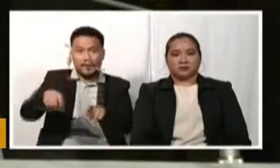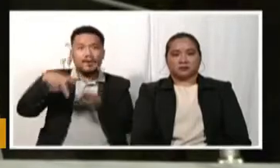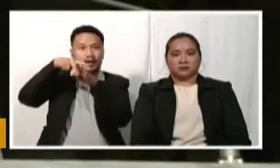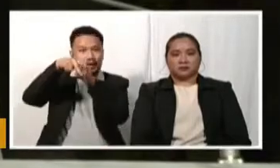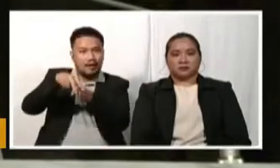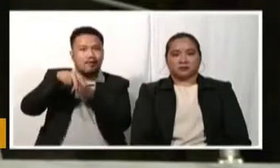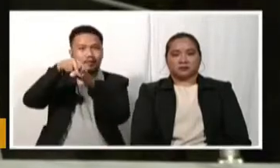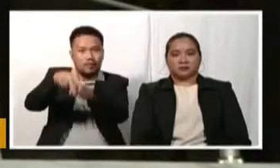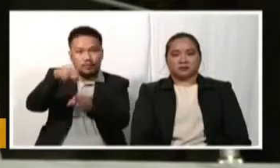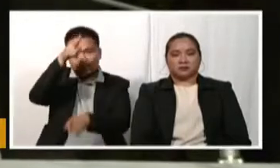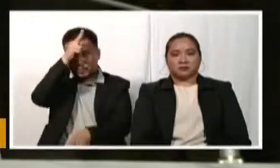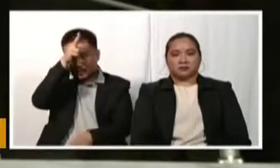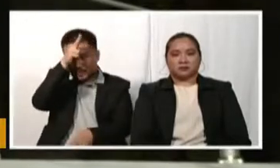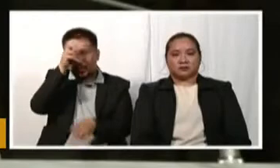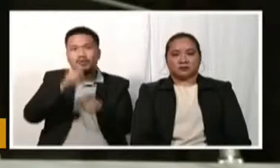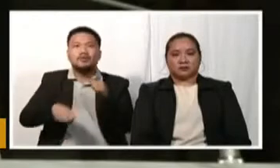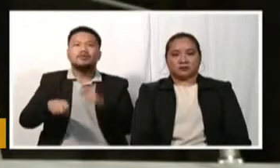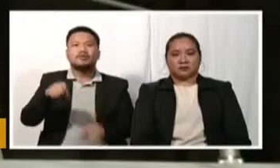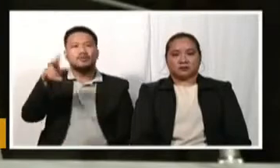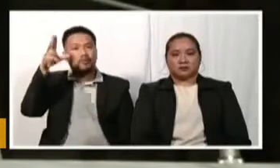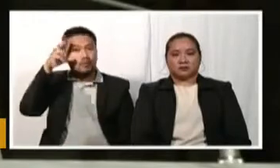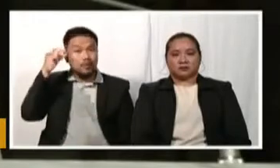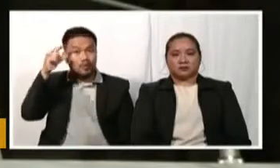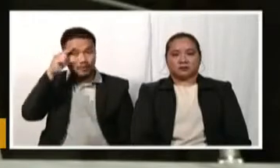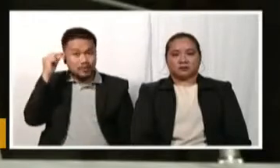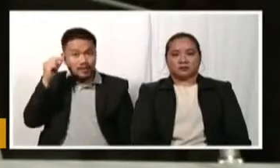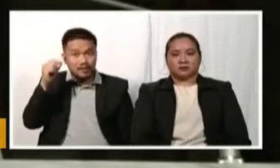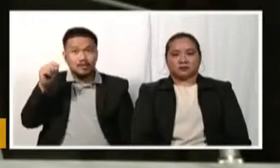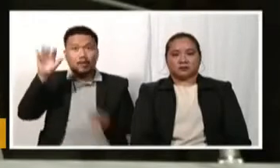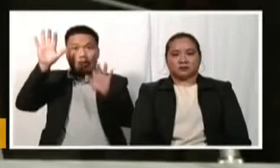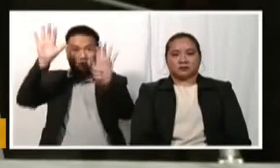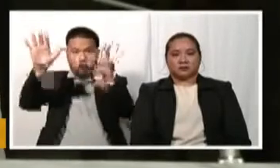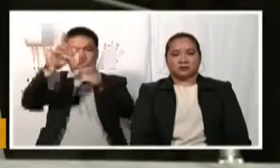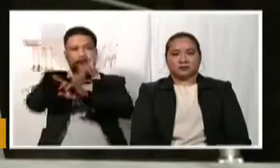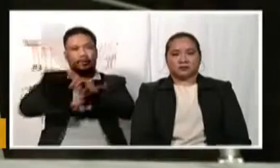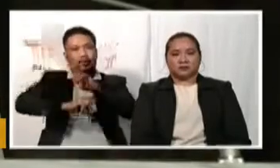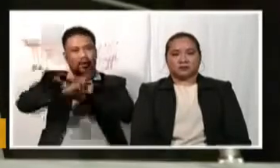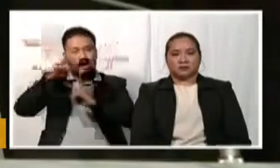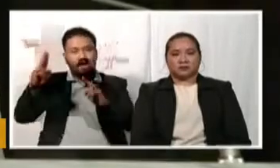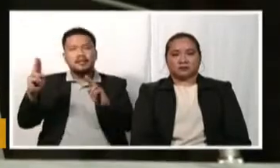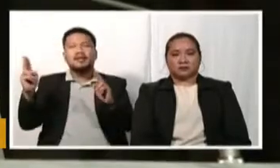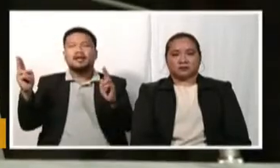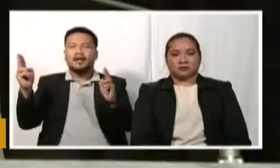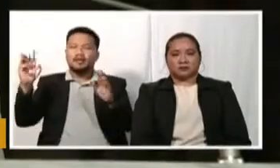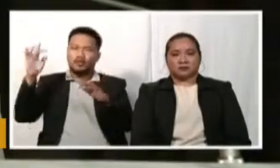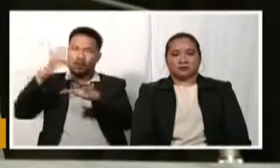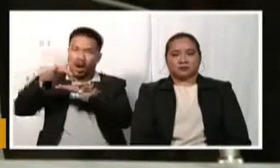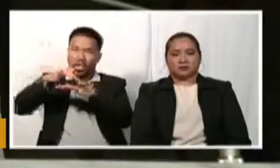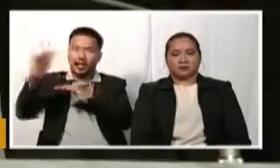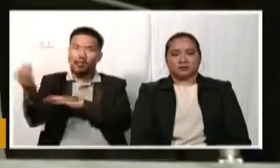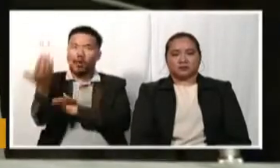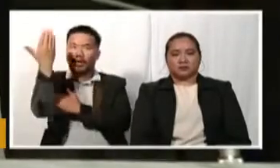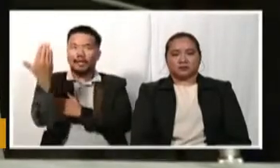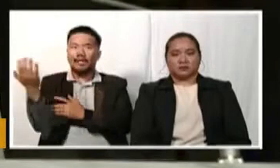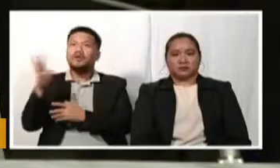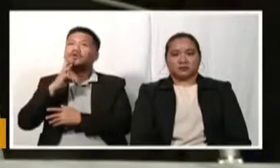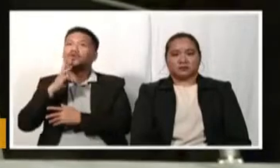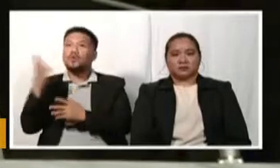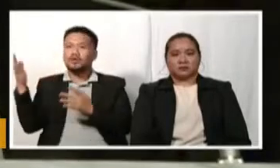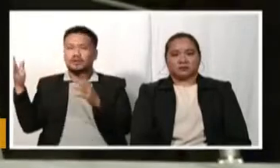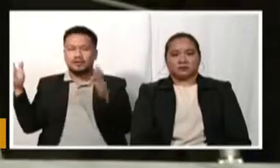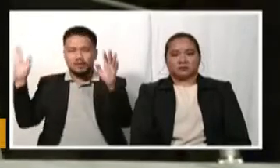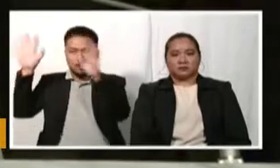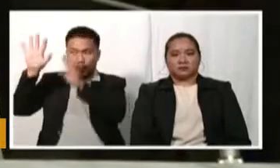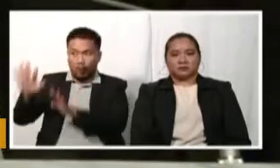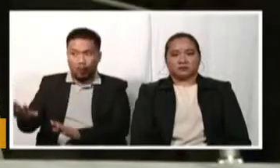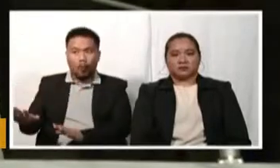out his hand over the sea, and at dawn, the sea flowed back to its